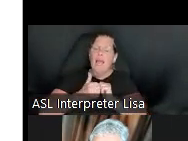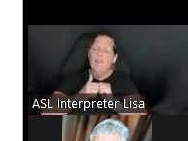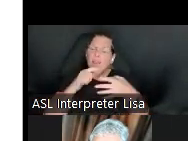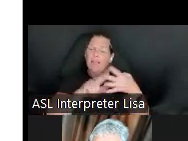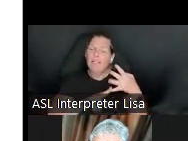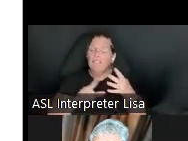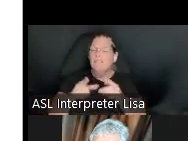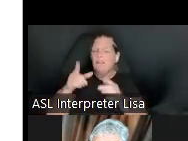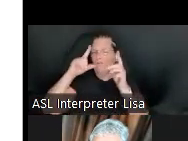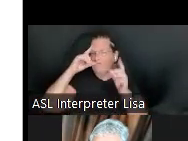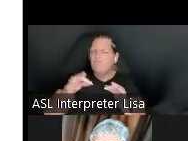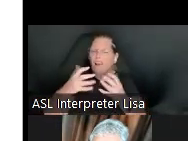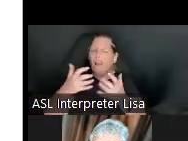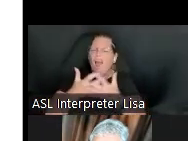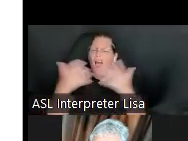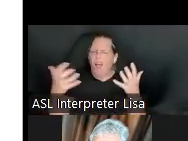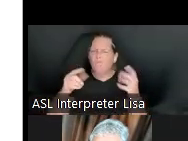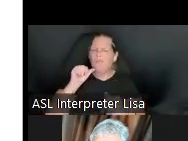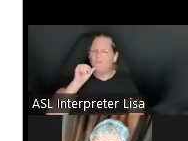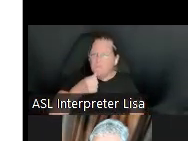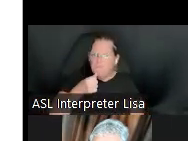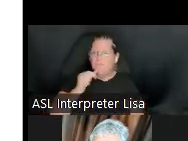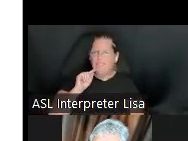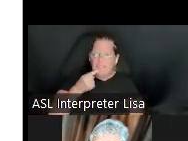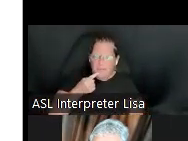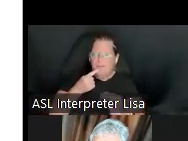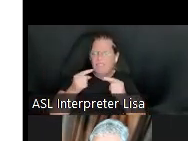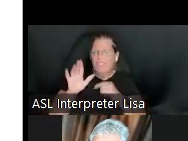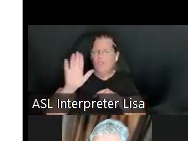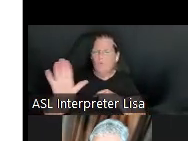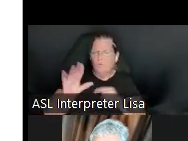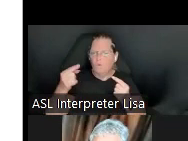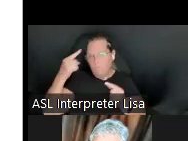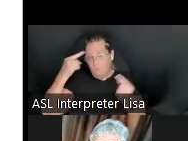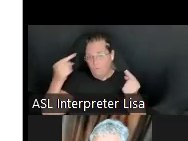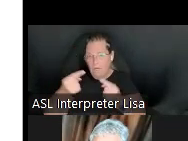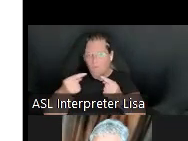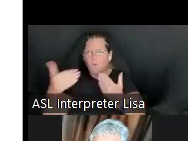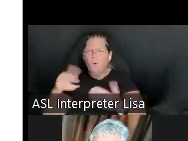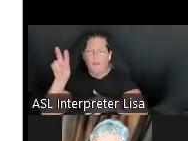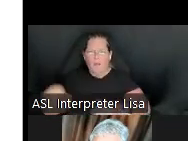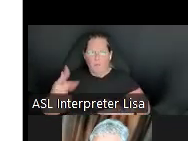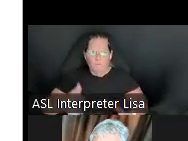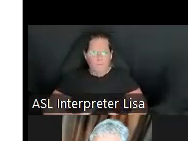injury. I'll just leave this up for a moment for you to take a look at.